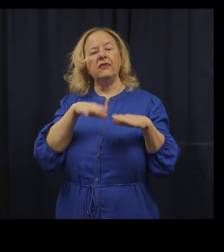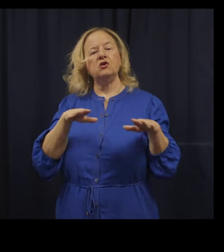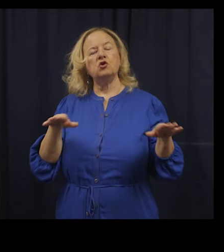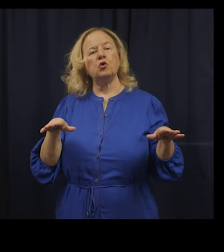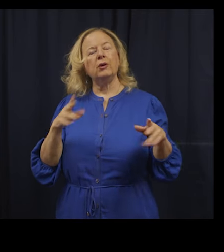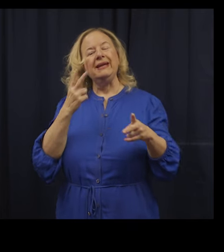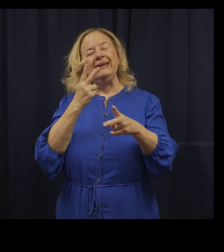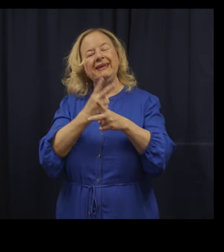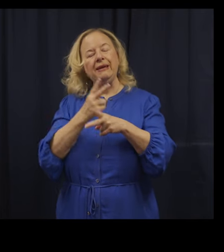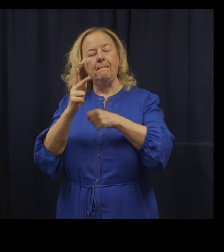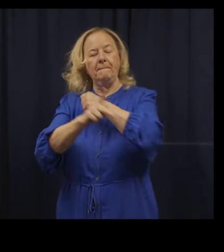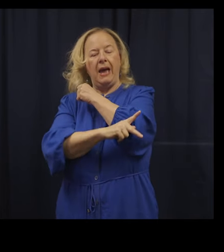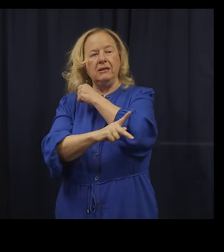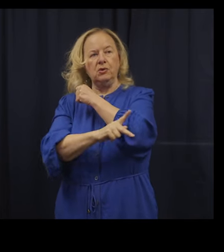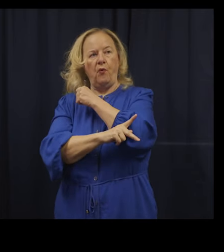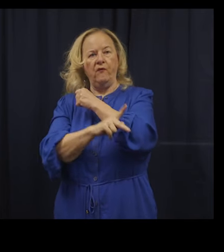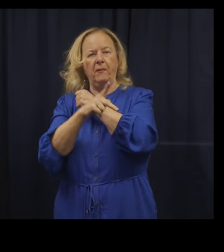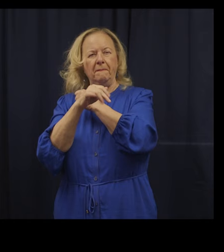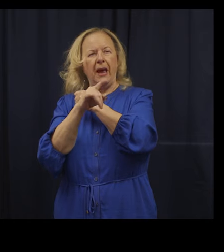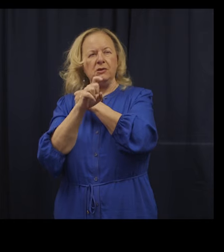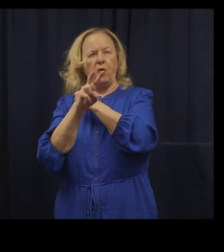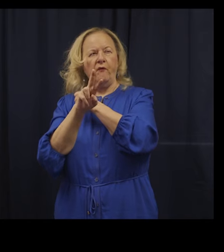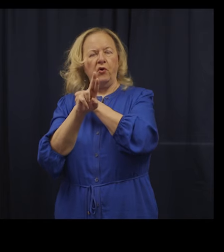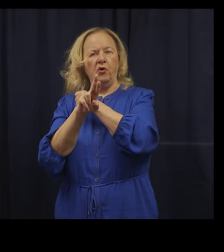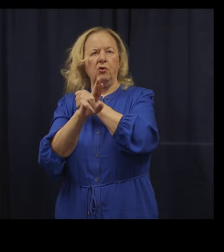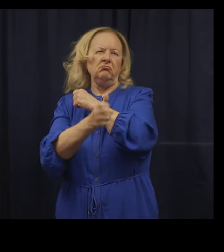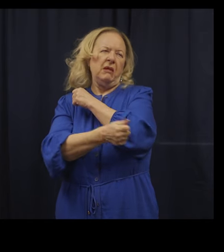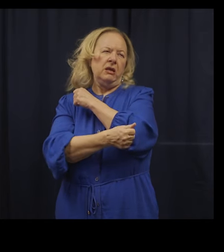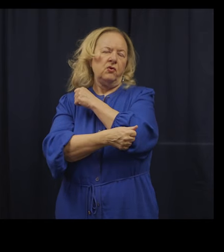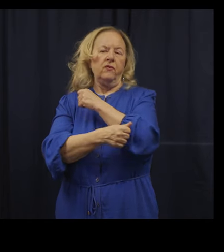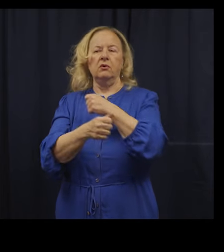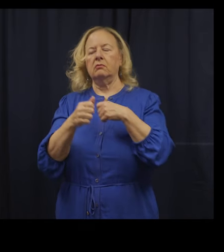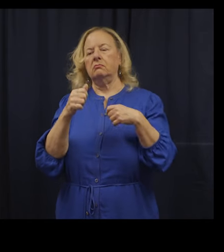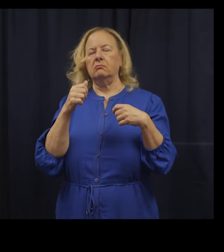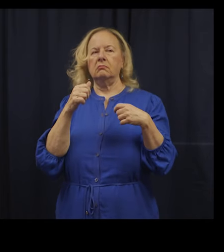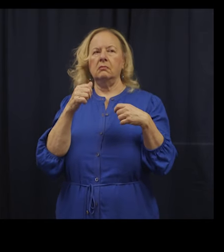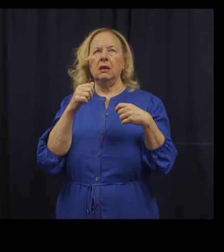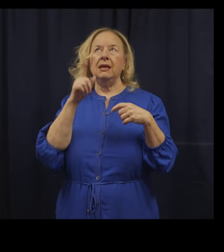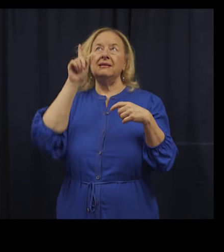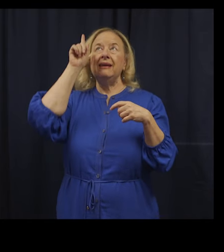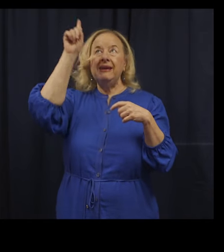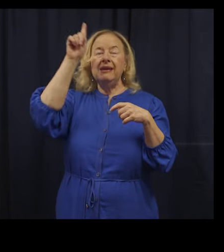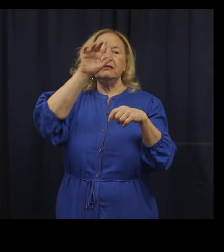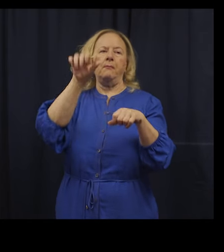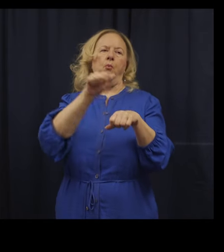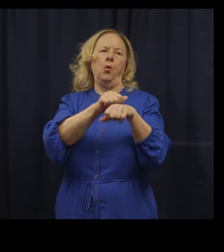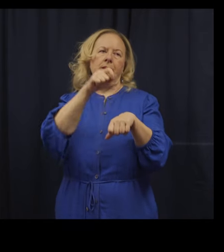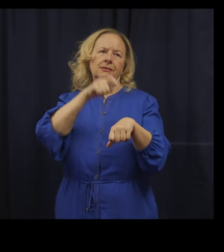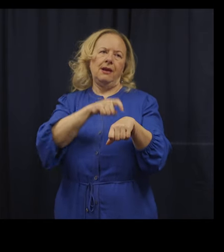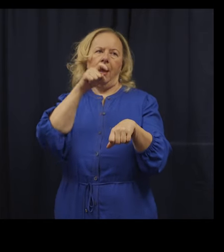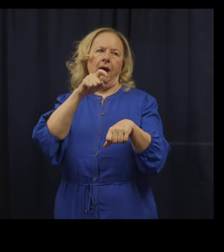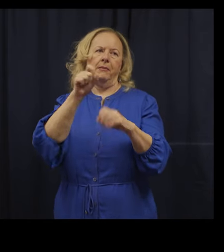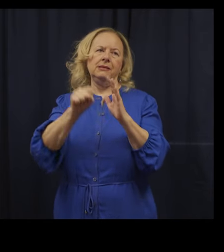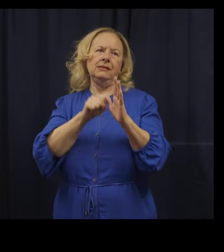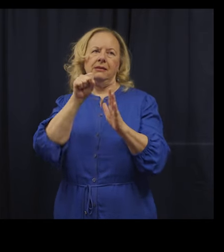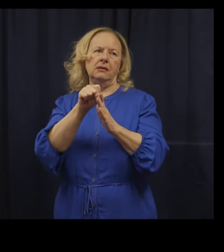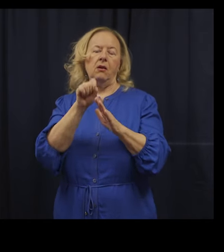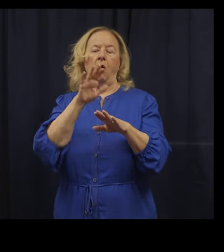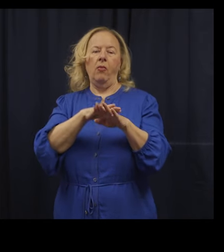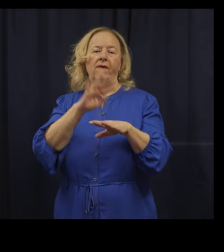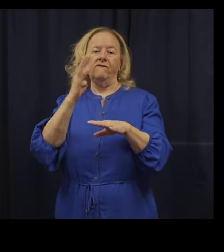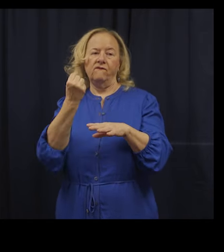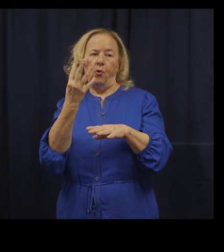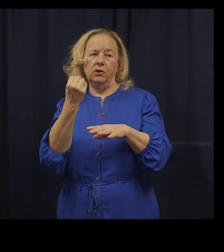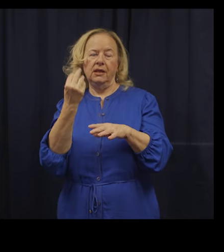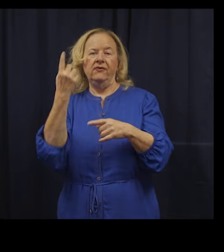the Passover at his appointed season. Notice it's not its appointed season. It's his appointed season. On the 14th day